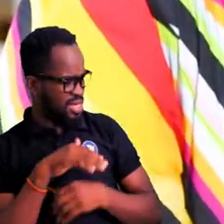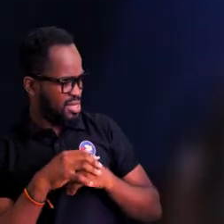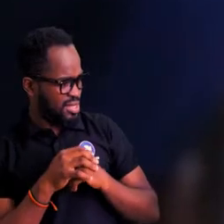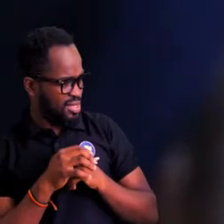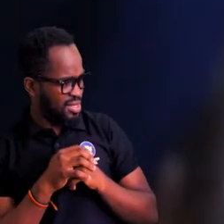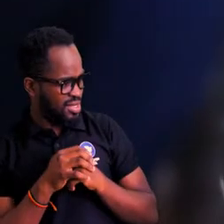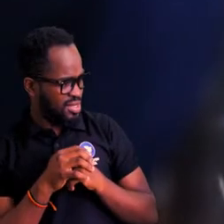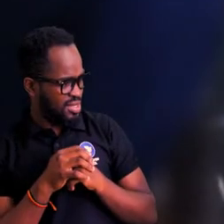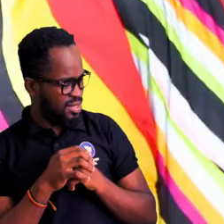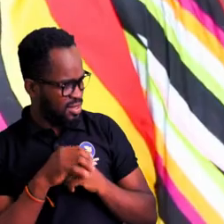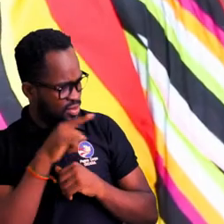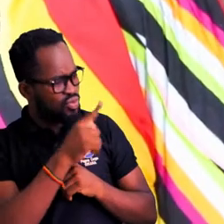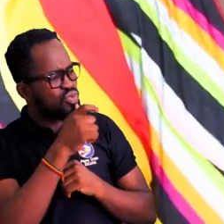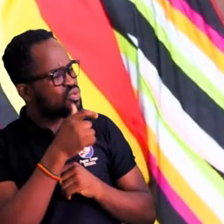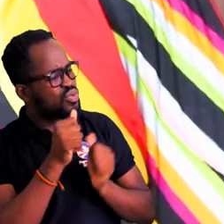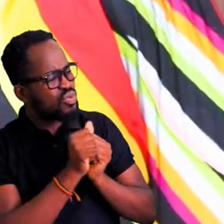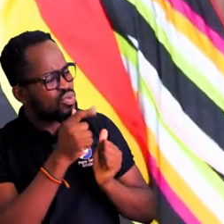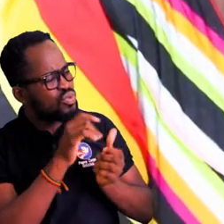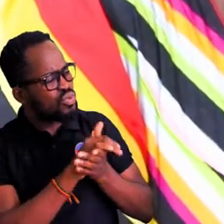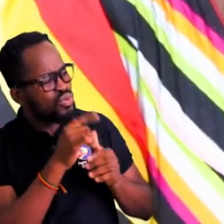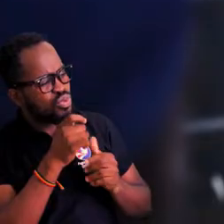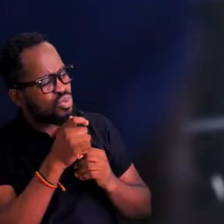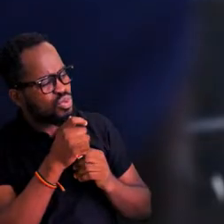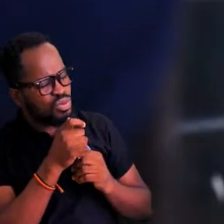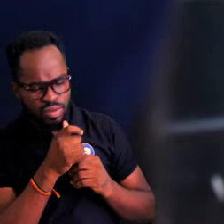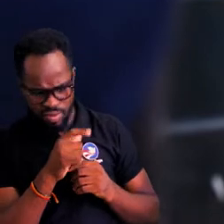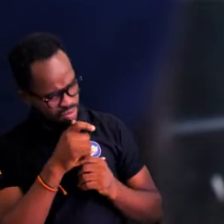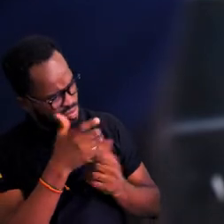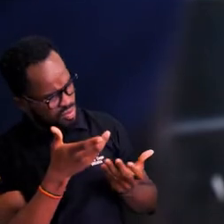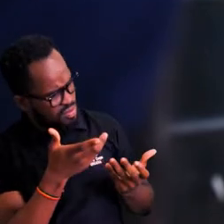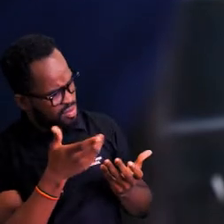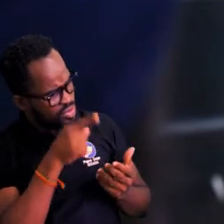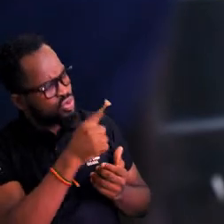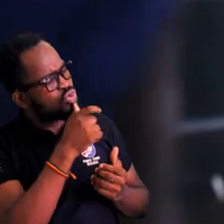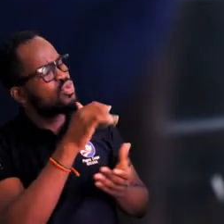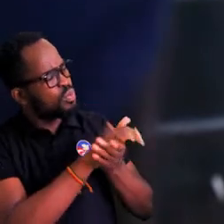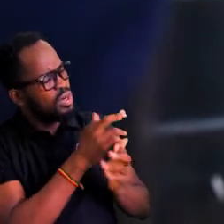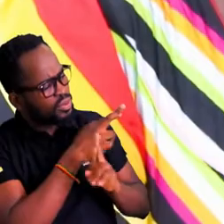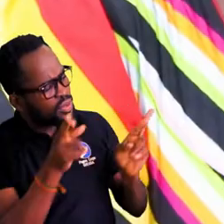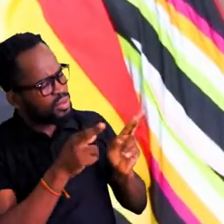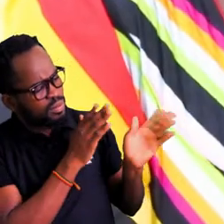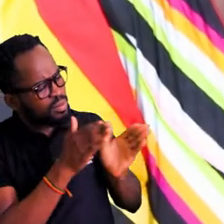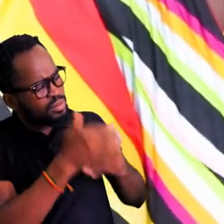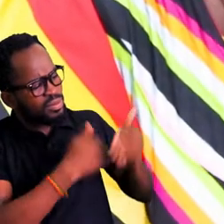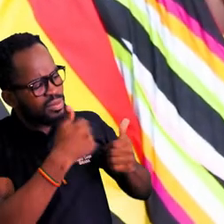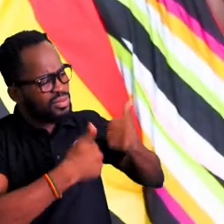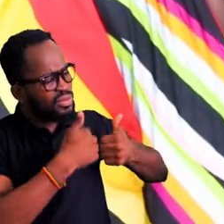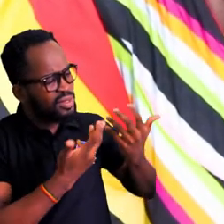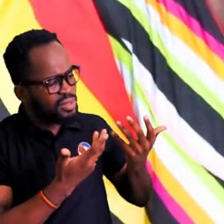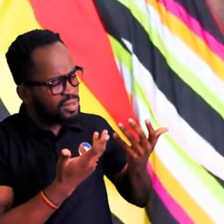Hey, you and who? Jones, you and who are going to start which